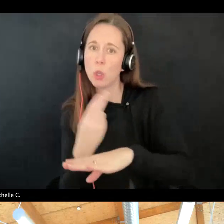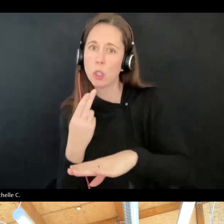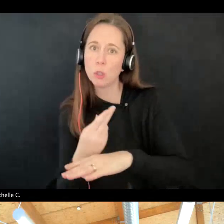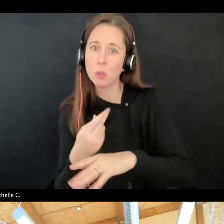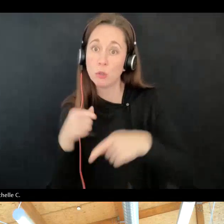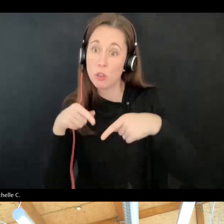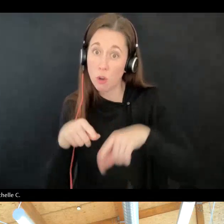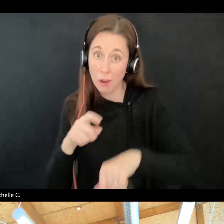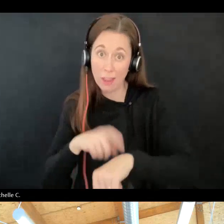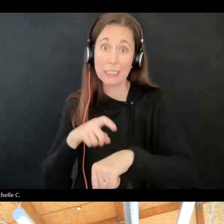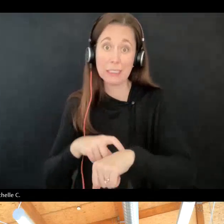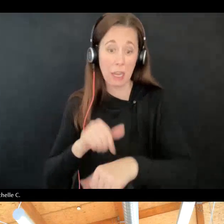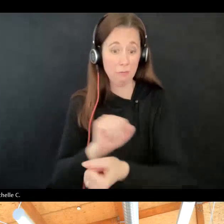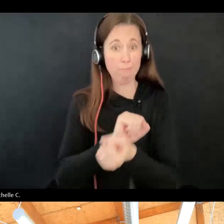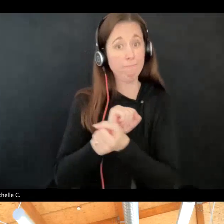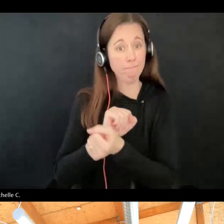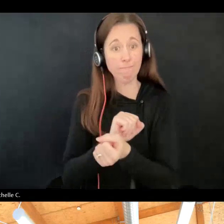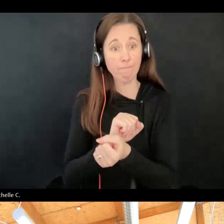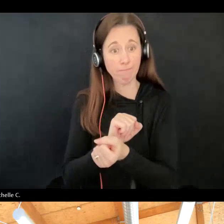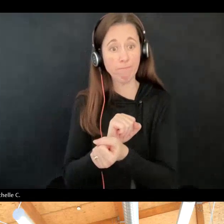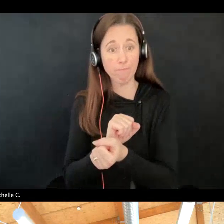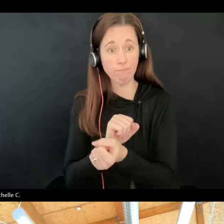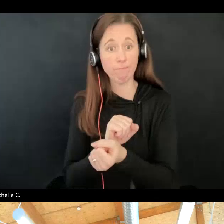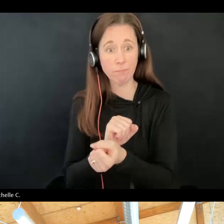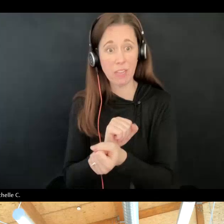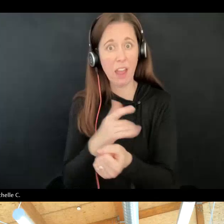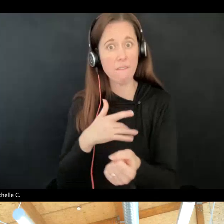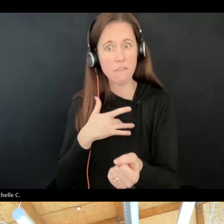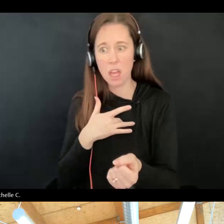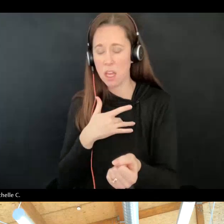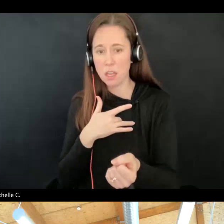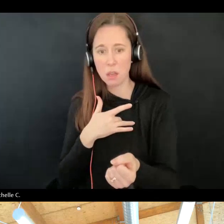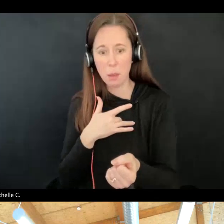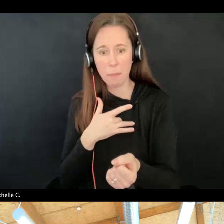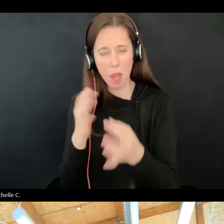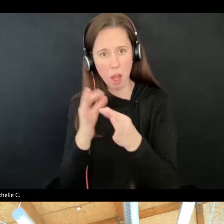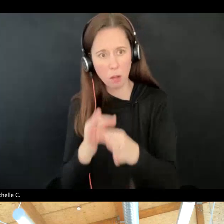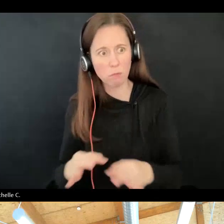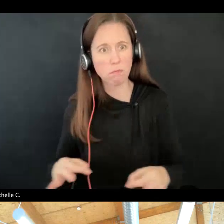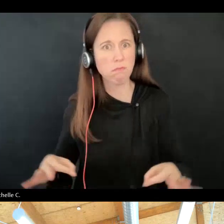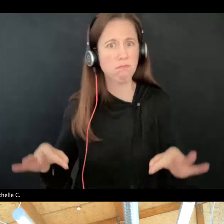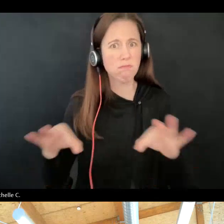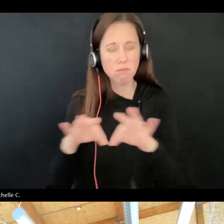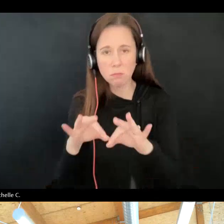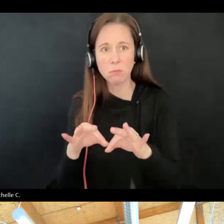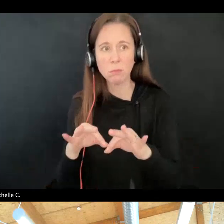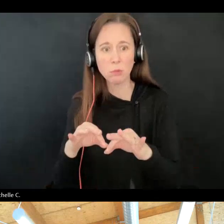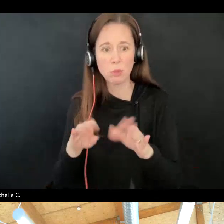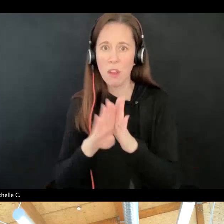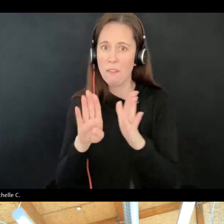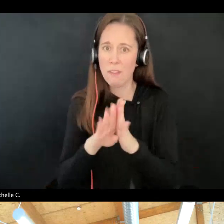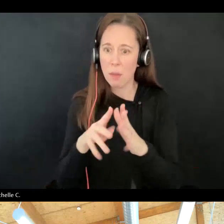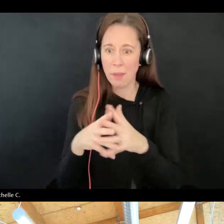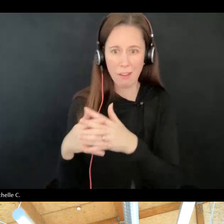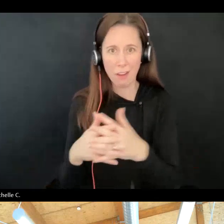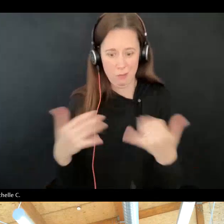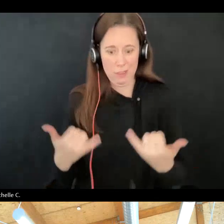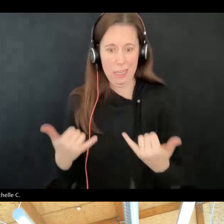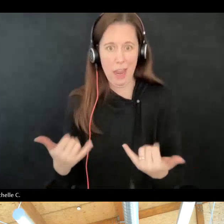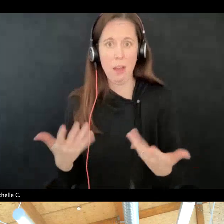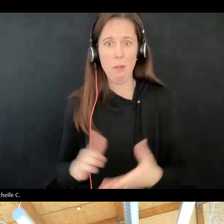fundamentally has been core to the development of the U.S. that we see today. I have to Google that, but the book that I'm